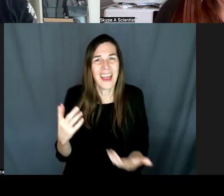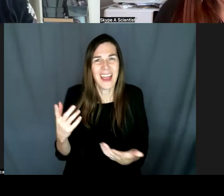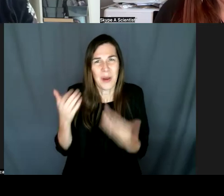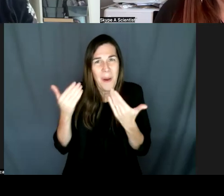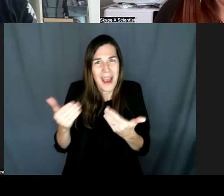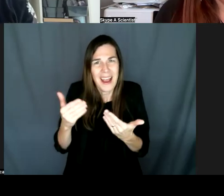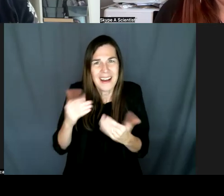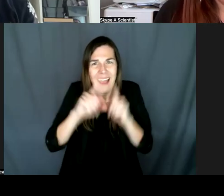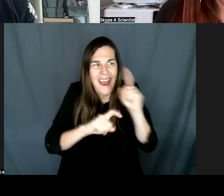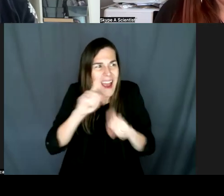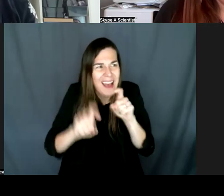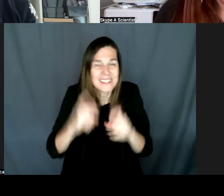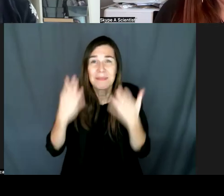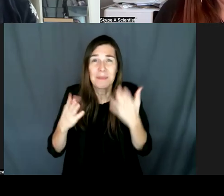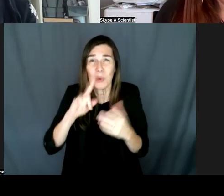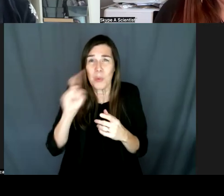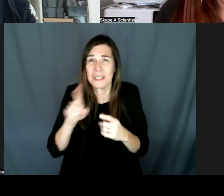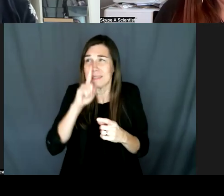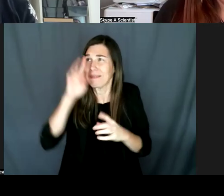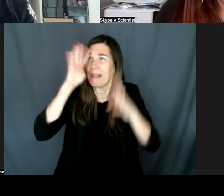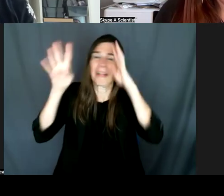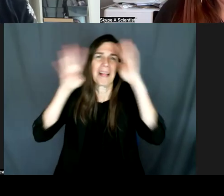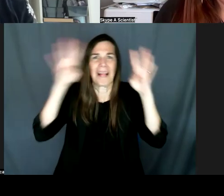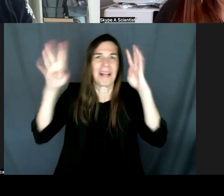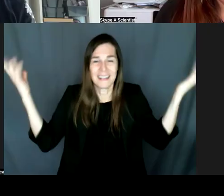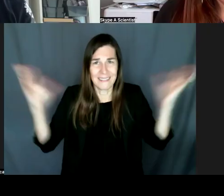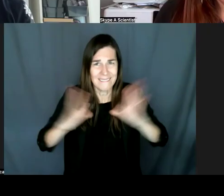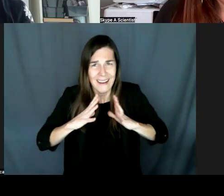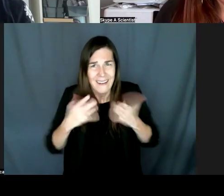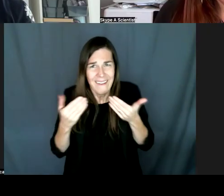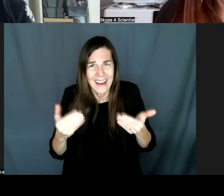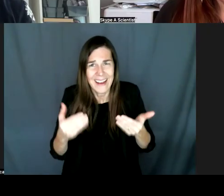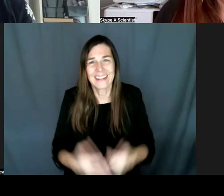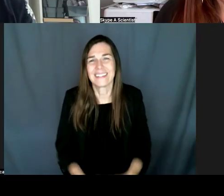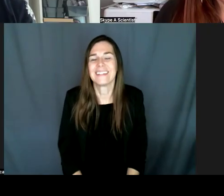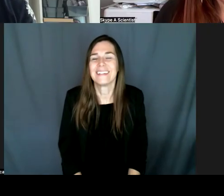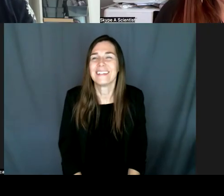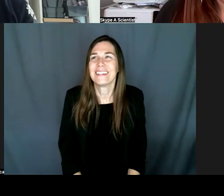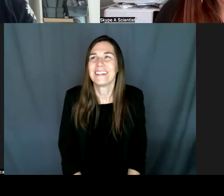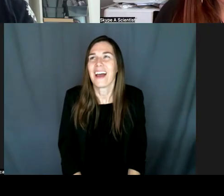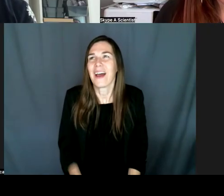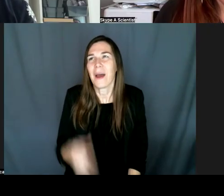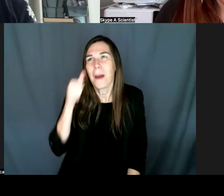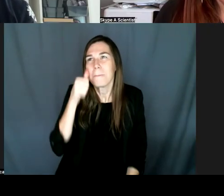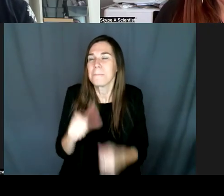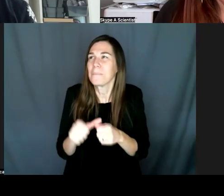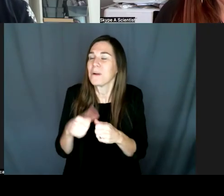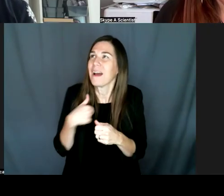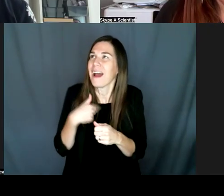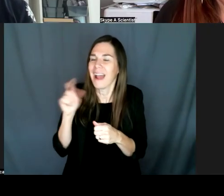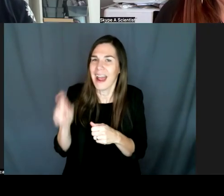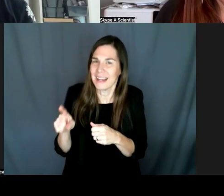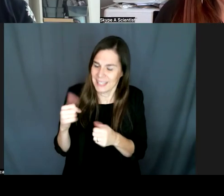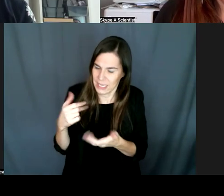so outrageous. Some of my favorite questions I've ever asked is, things like, is a